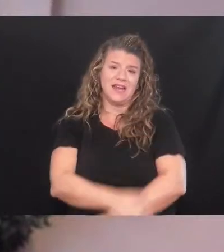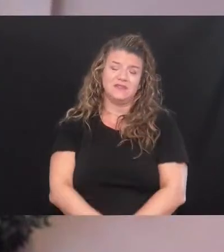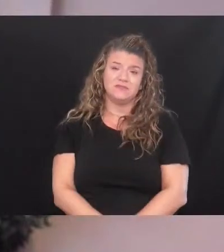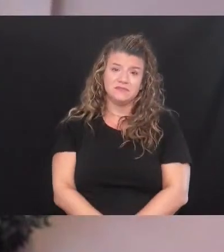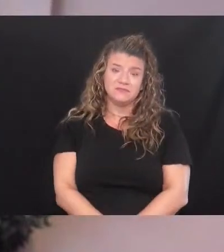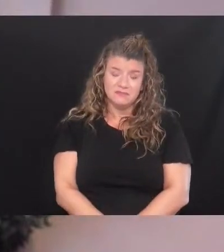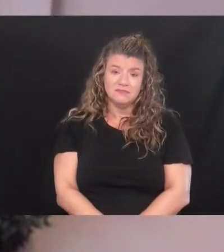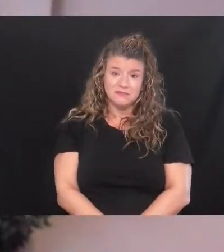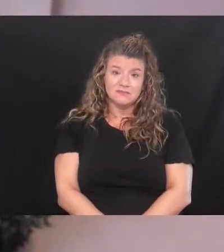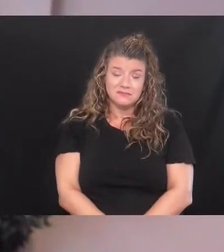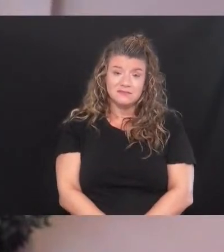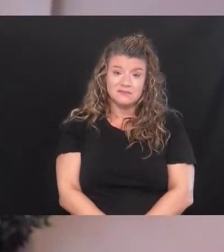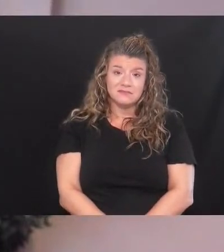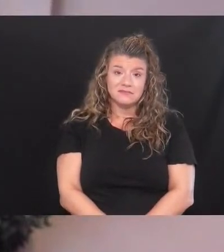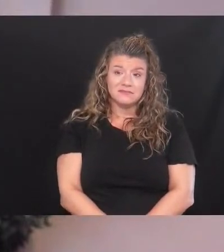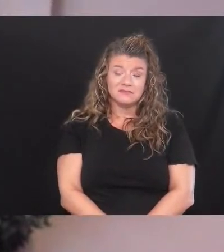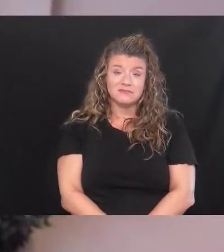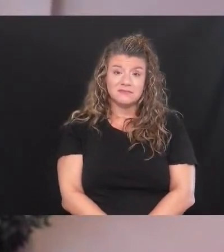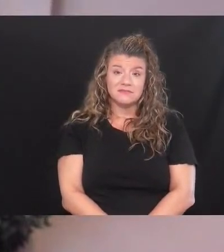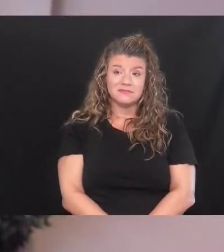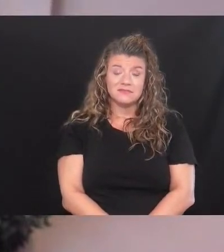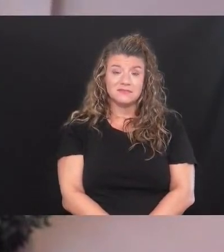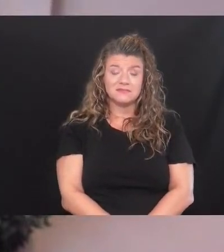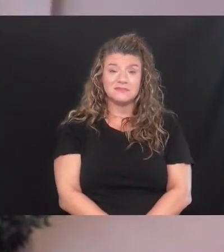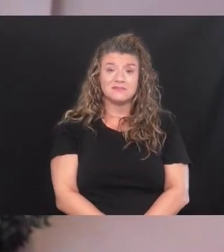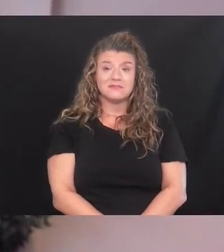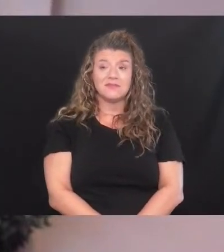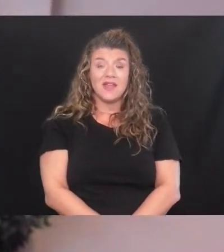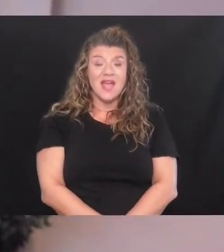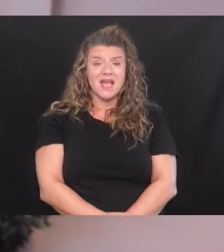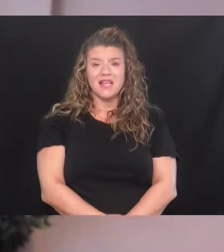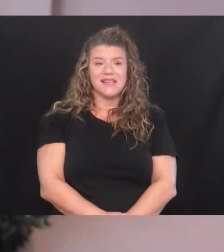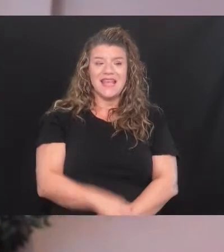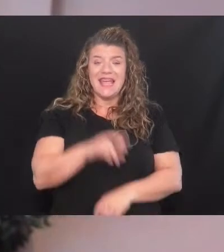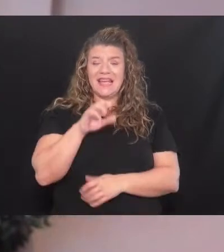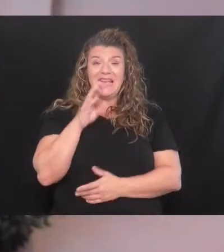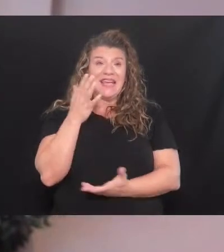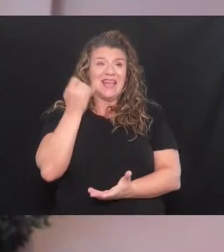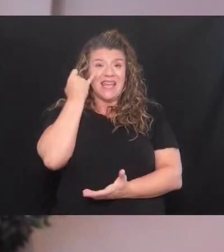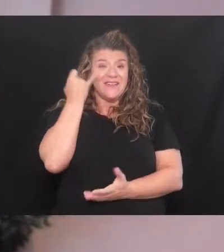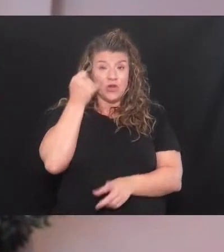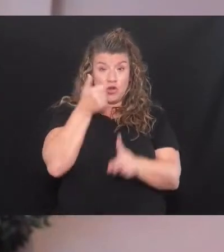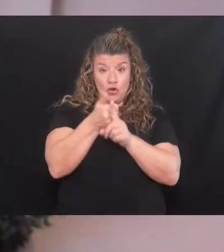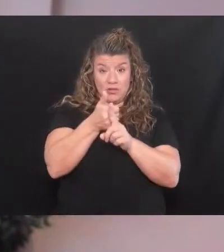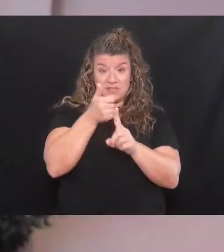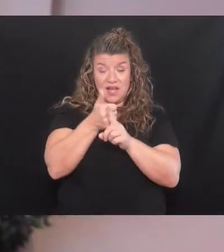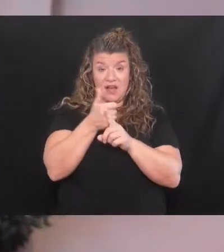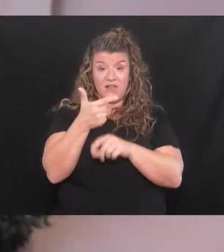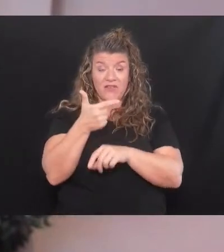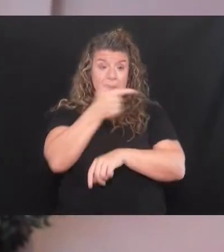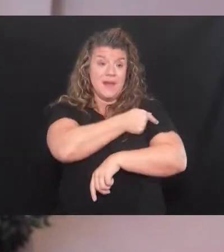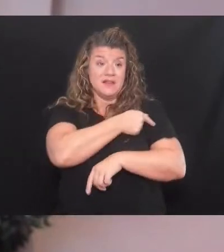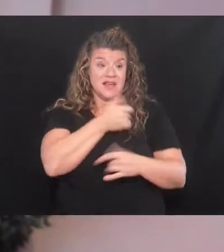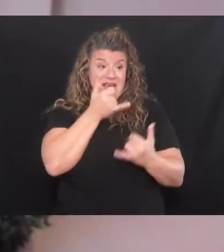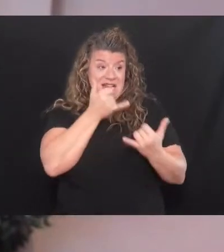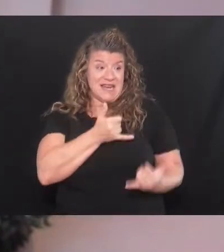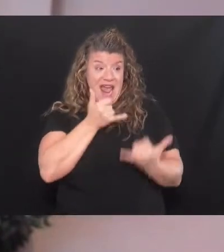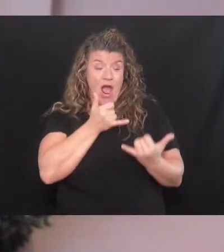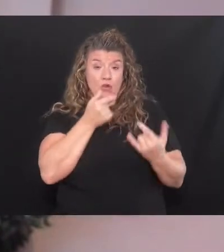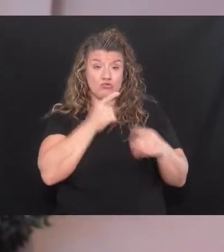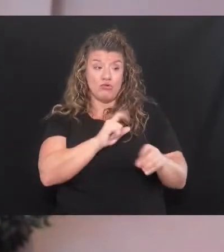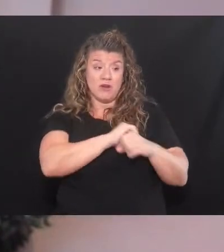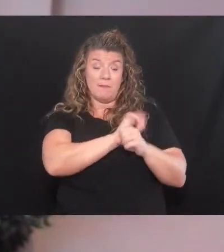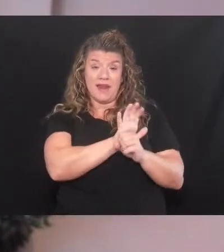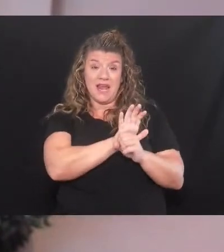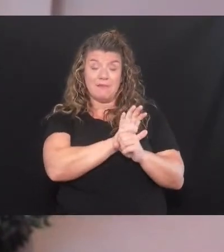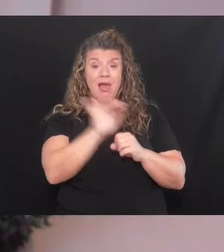because even if you aren't going to absolutely be protected fully during this immediate phase of the pandemic,